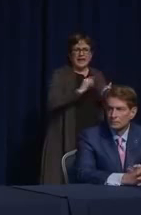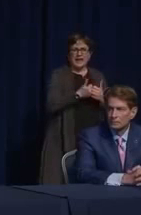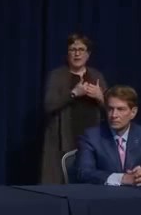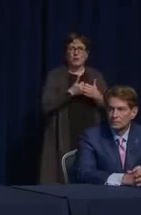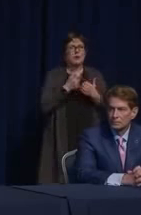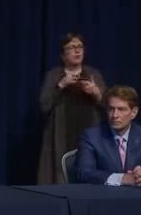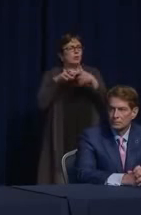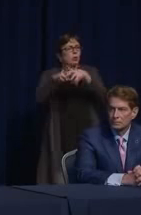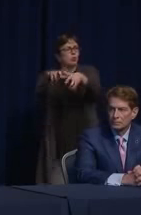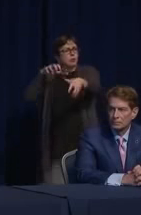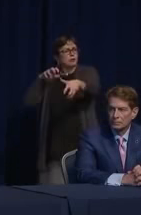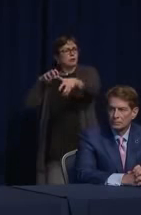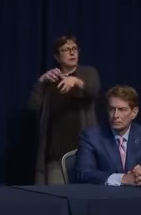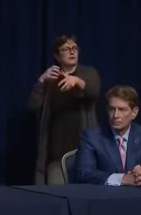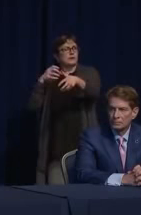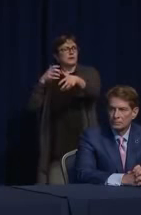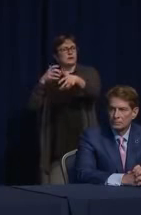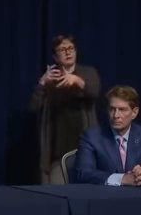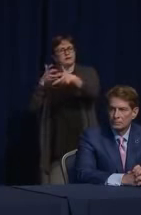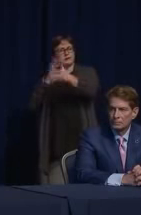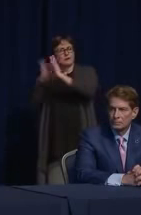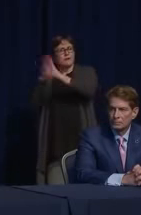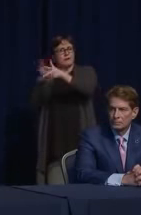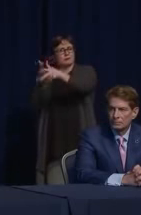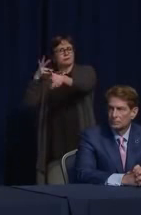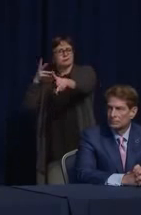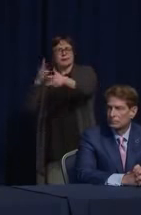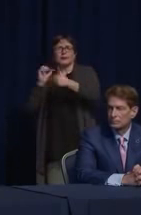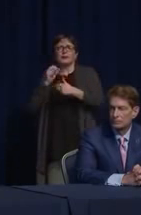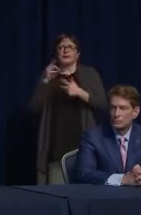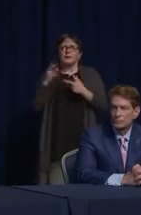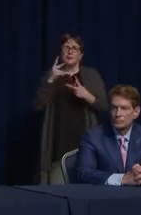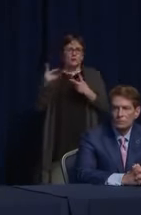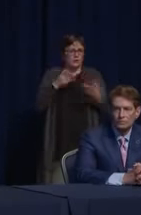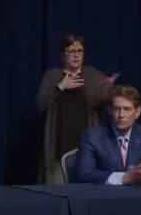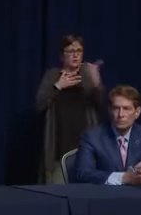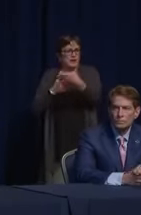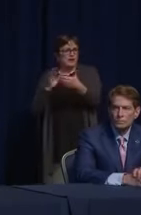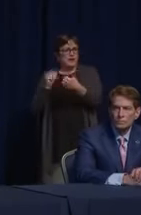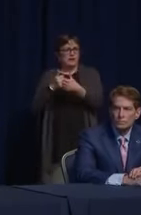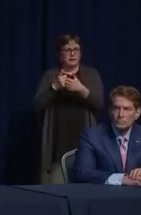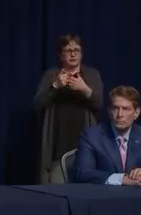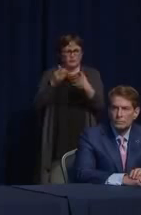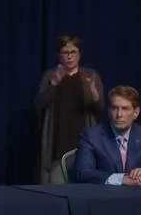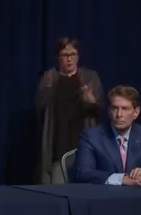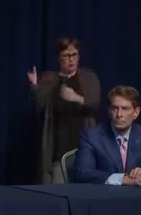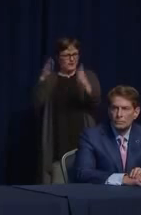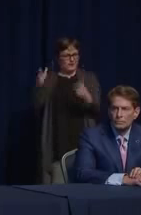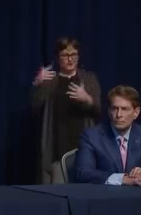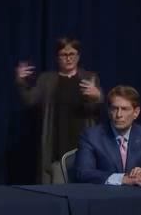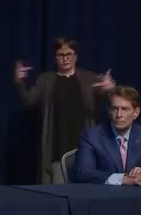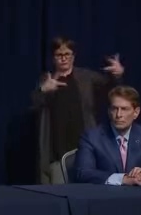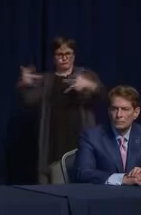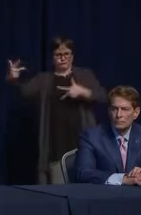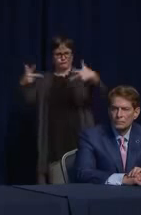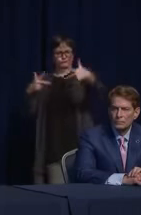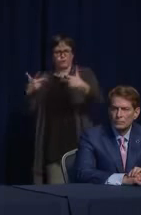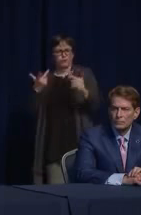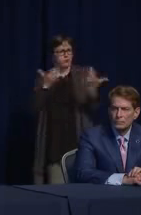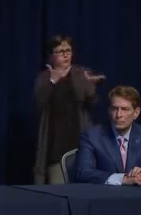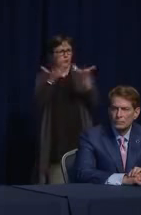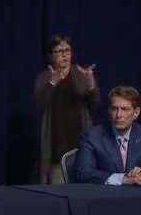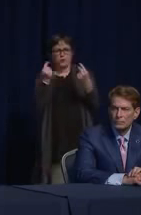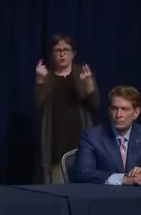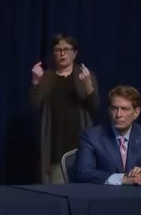who are feeling symptoms to go, how can you screen them with that? And also on today's numbers, can you speak